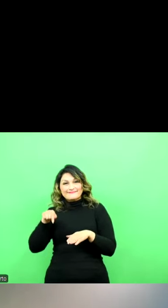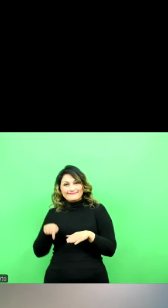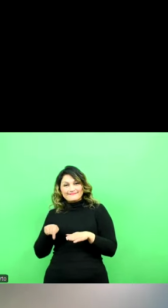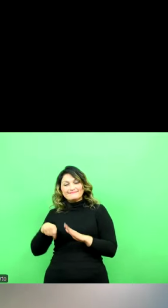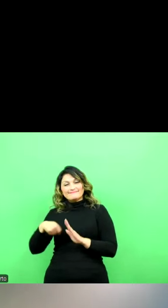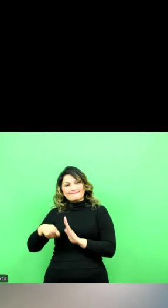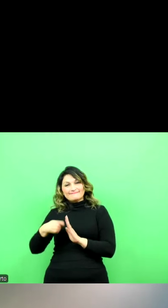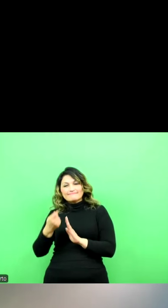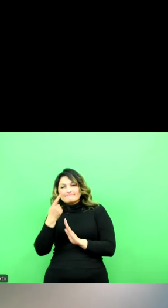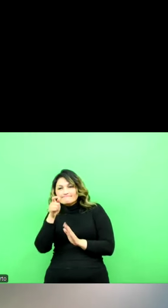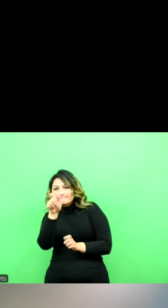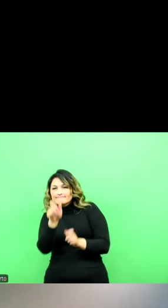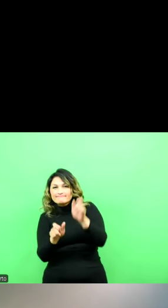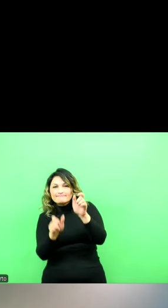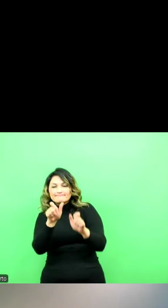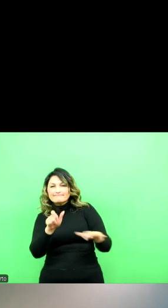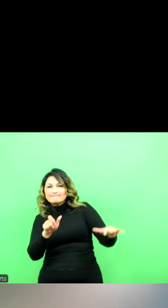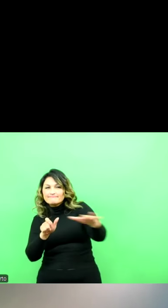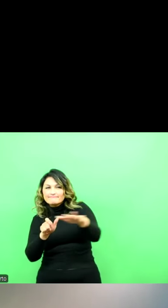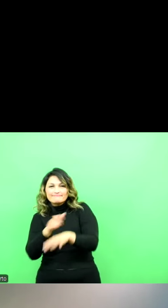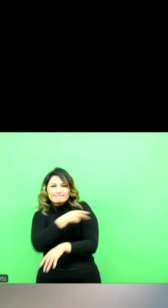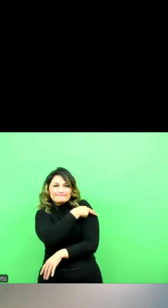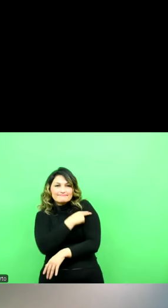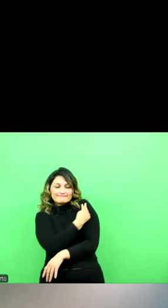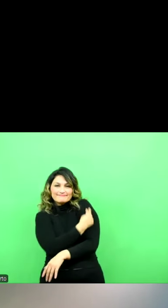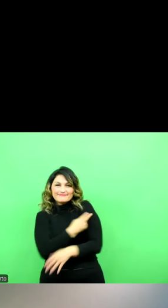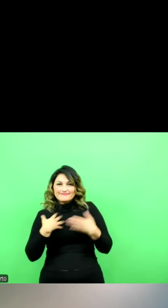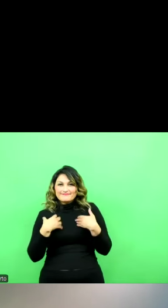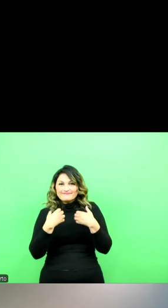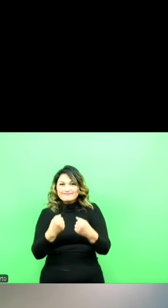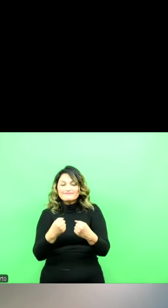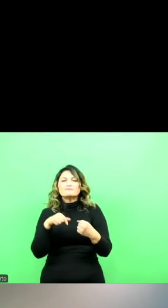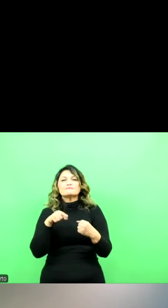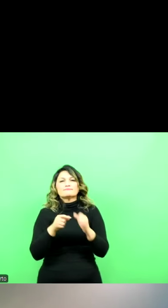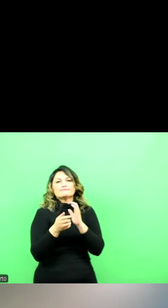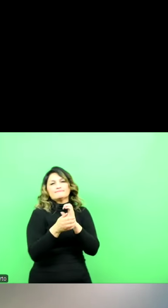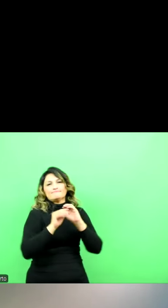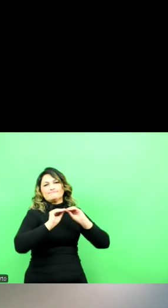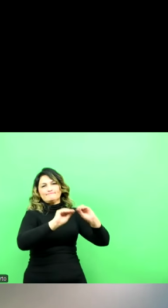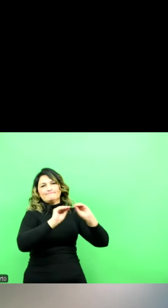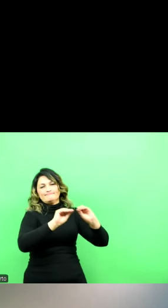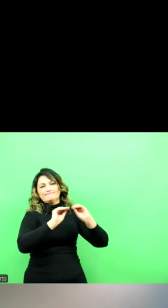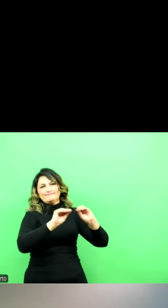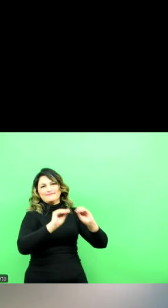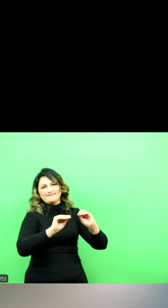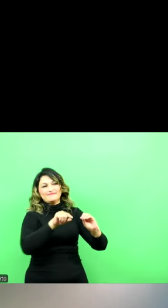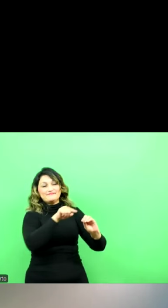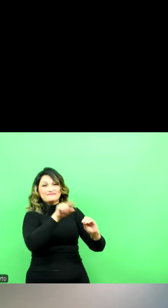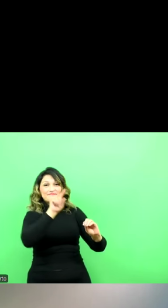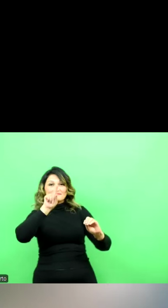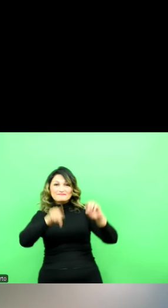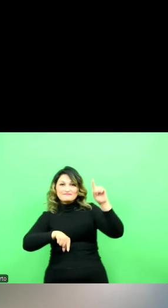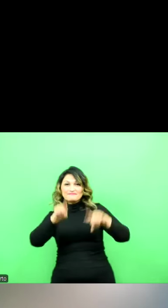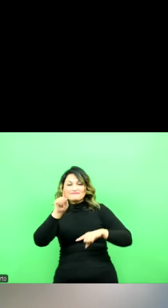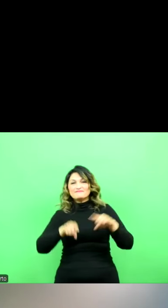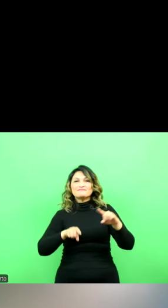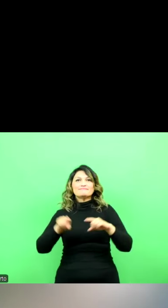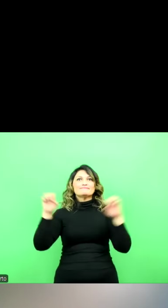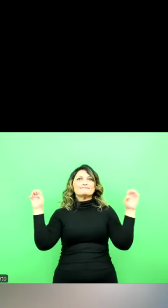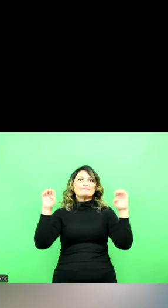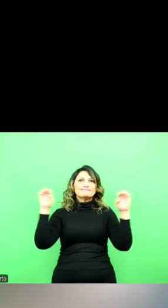on continuing training, and this is offered to all healthcare professionals from primary